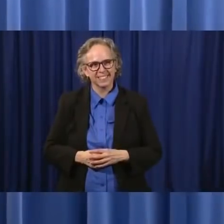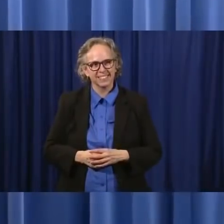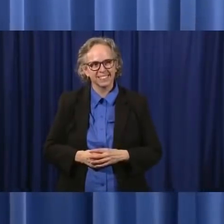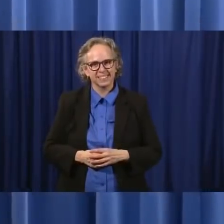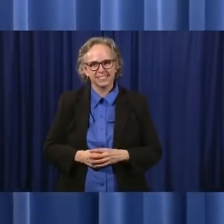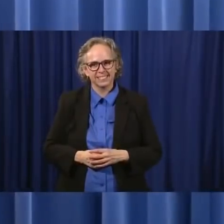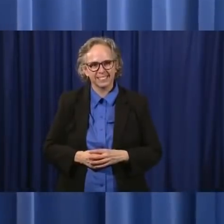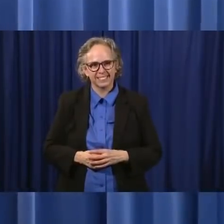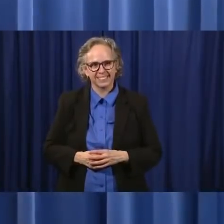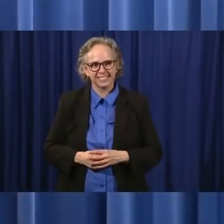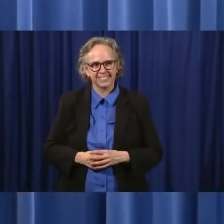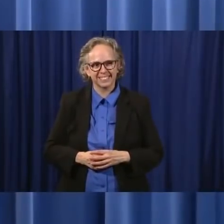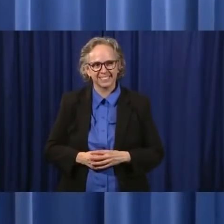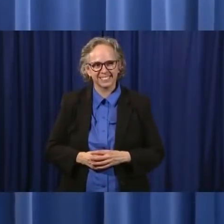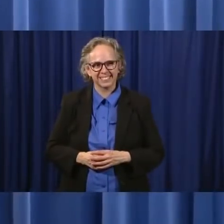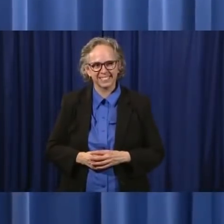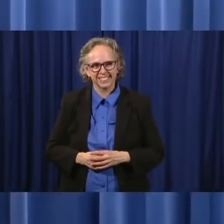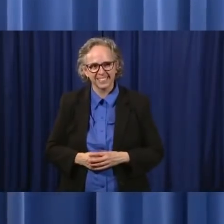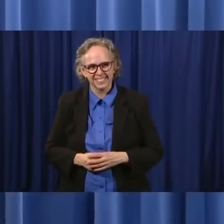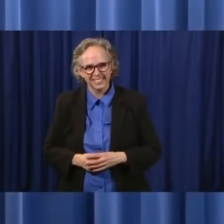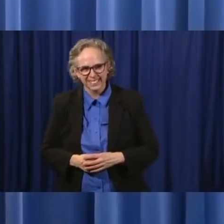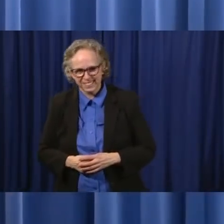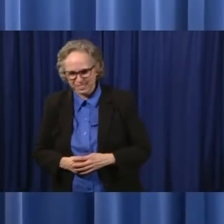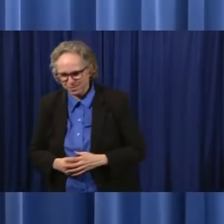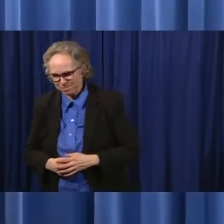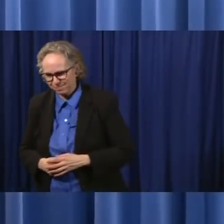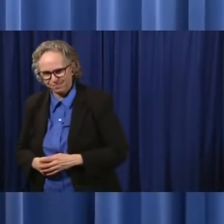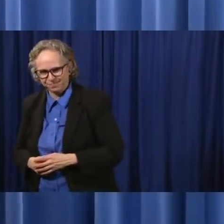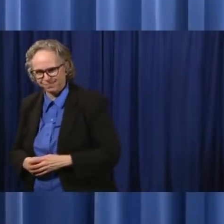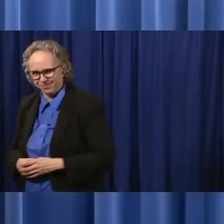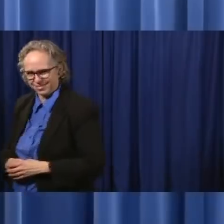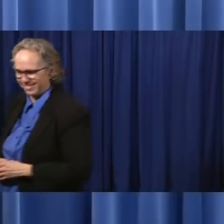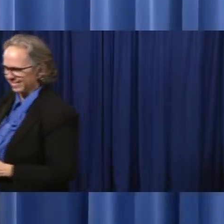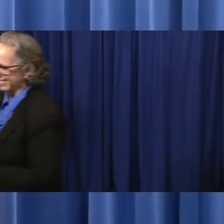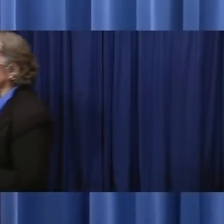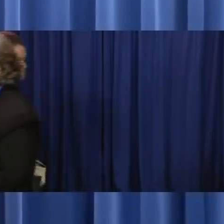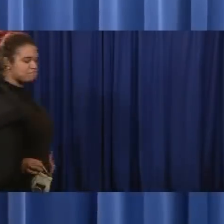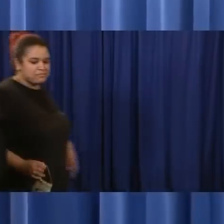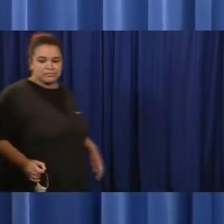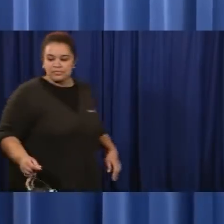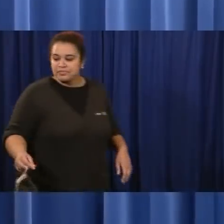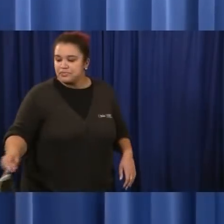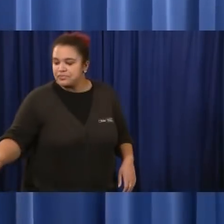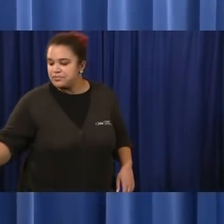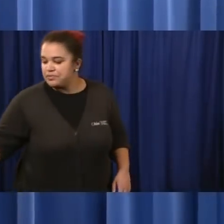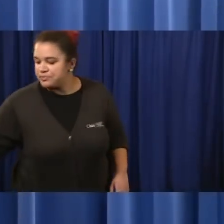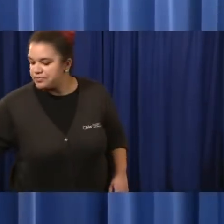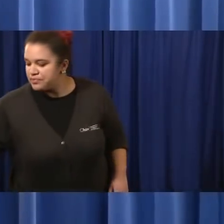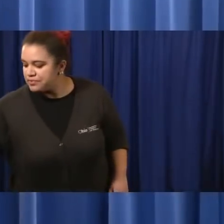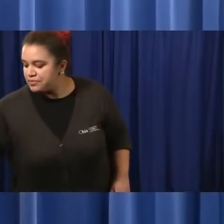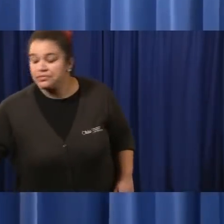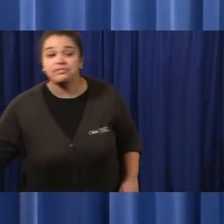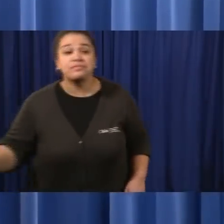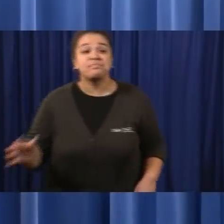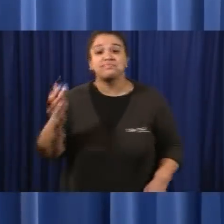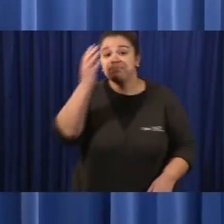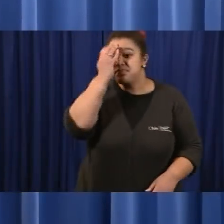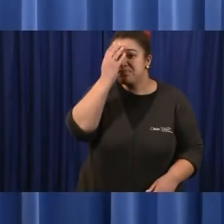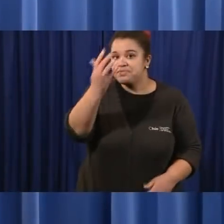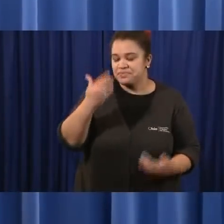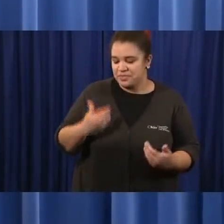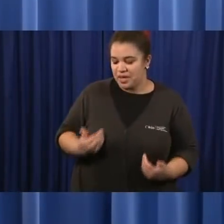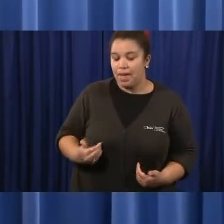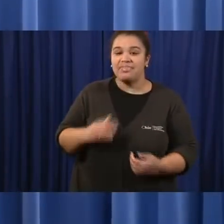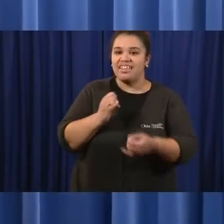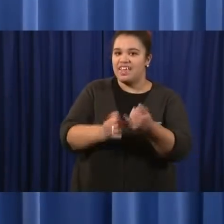Governor Jim Oddie from WHIO-TV have been notified I'm the last question. I want to go back to the very beginning. Are we getting close now to having